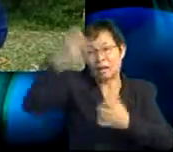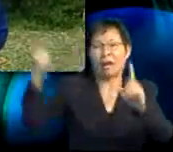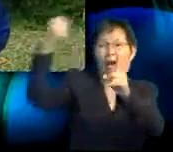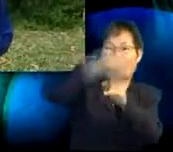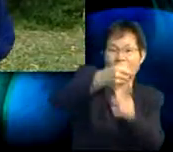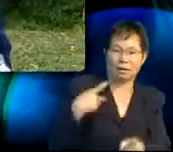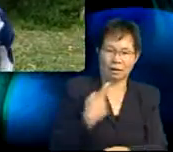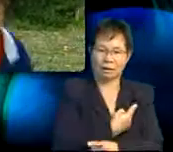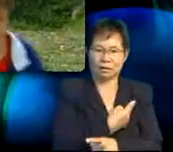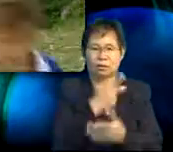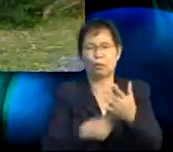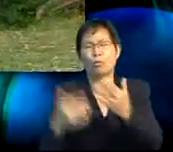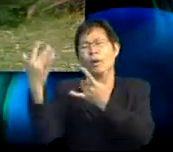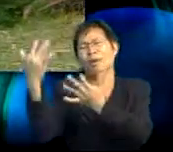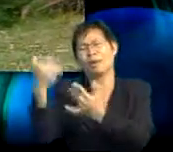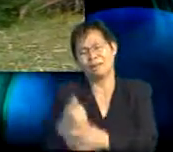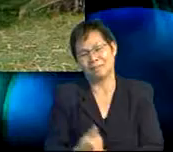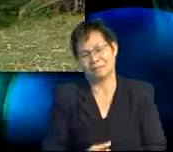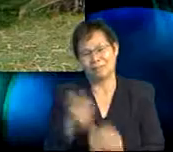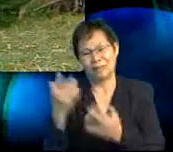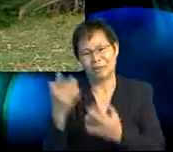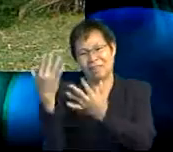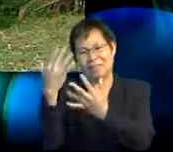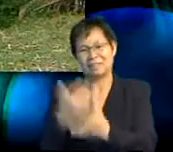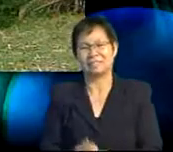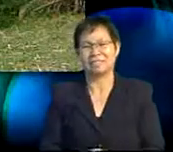if... Wait!